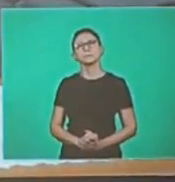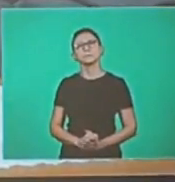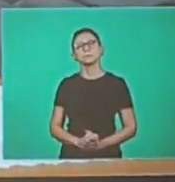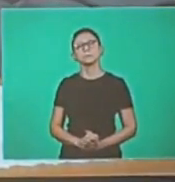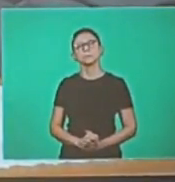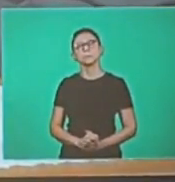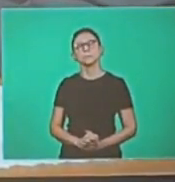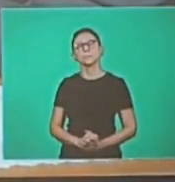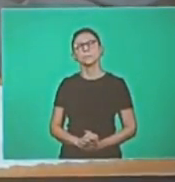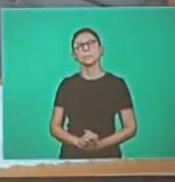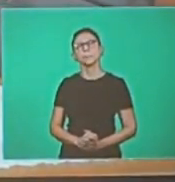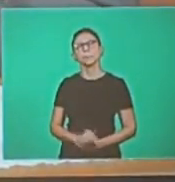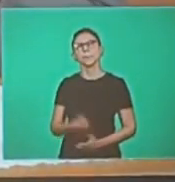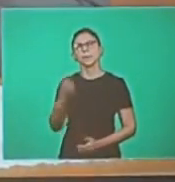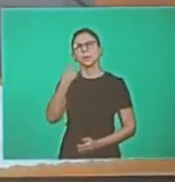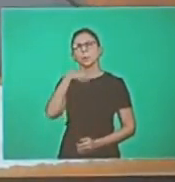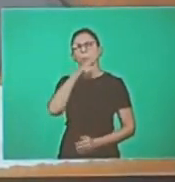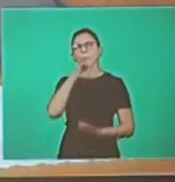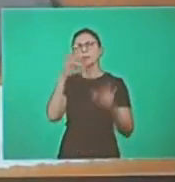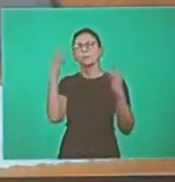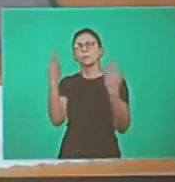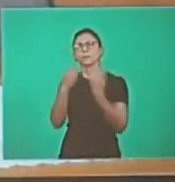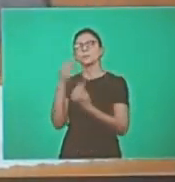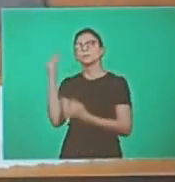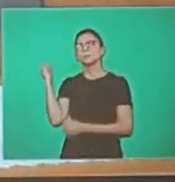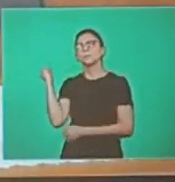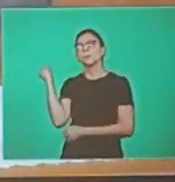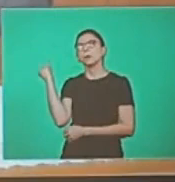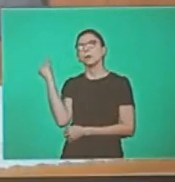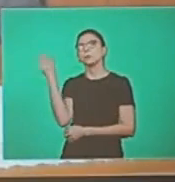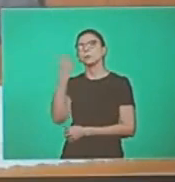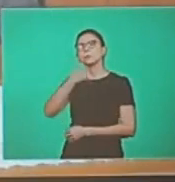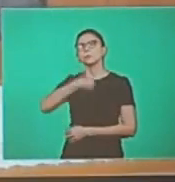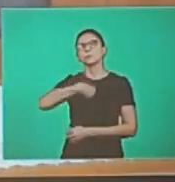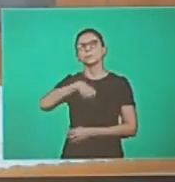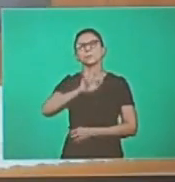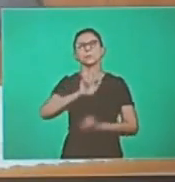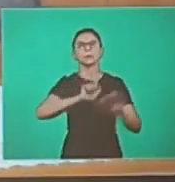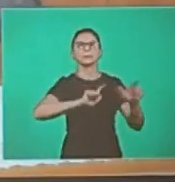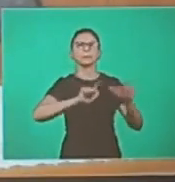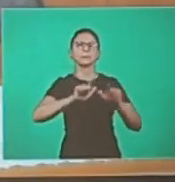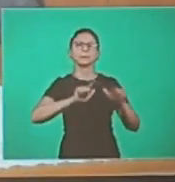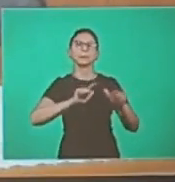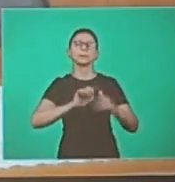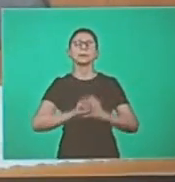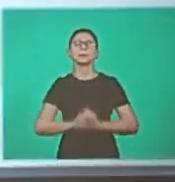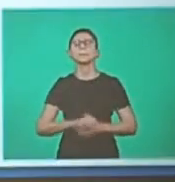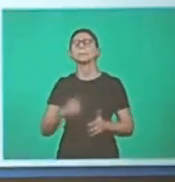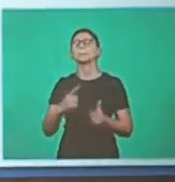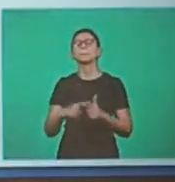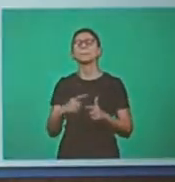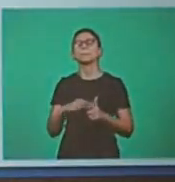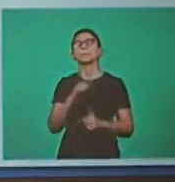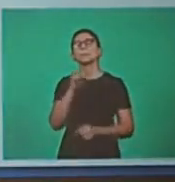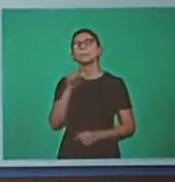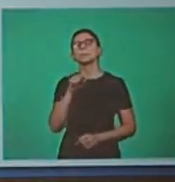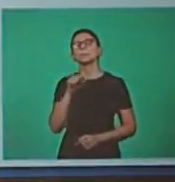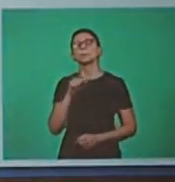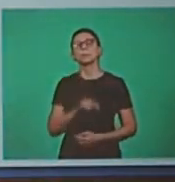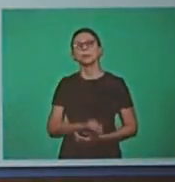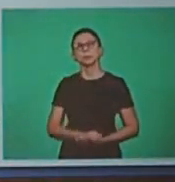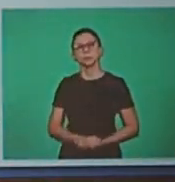why did the father, the head of the household, left by the early dawn